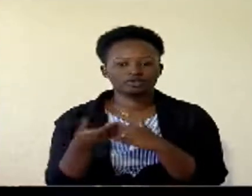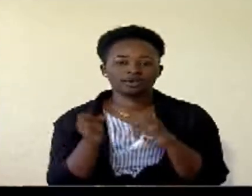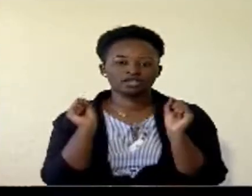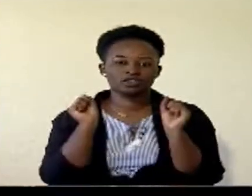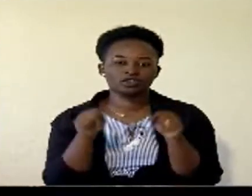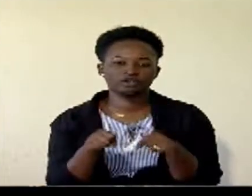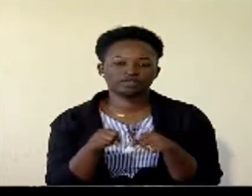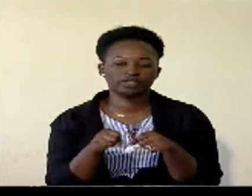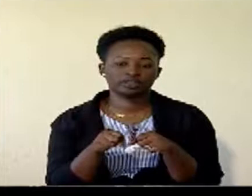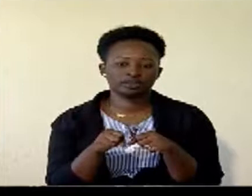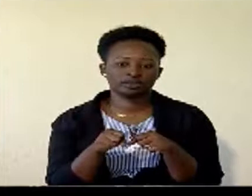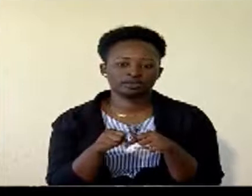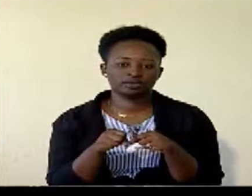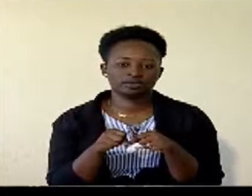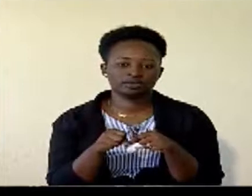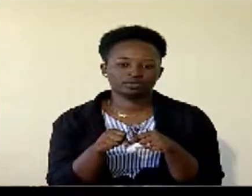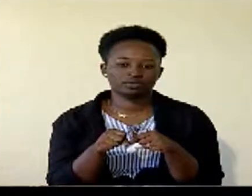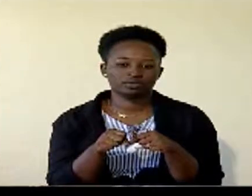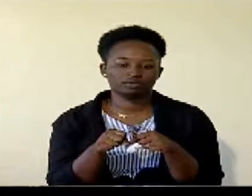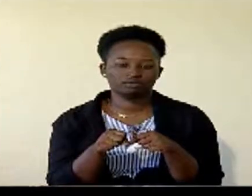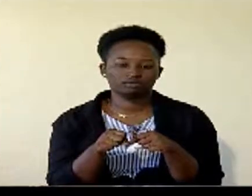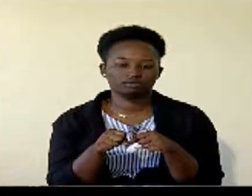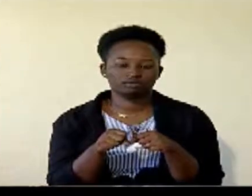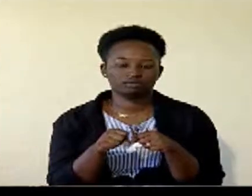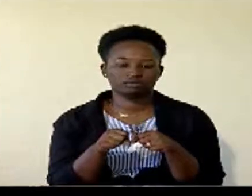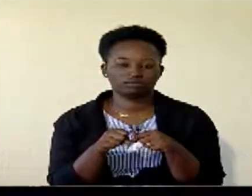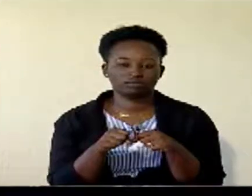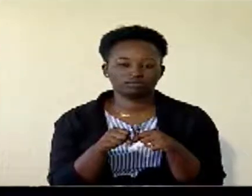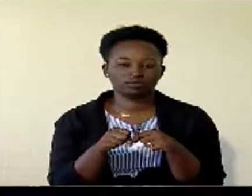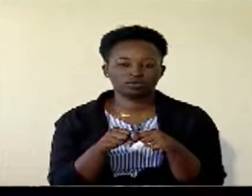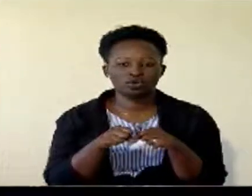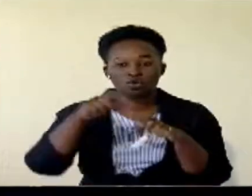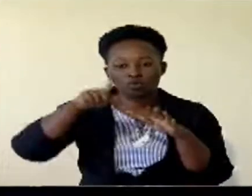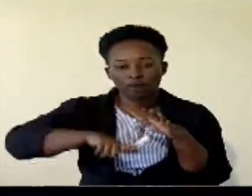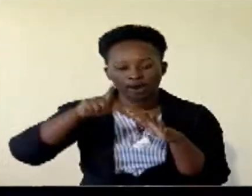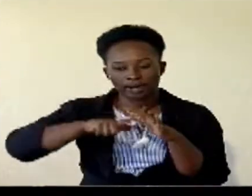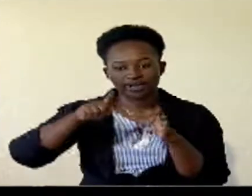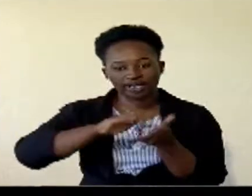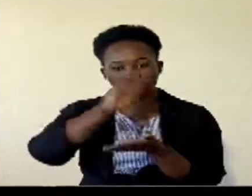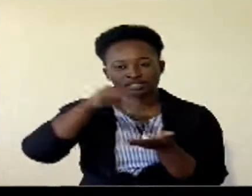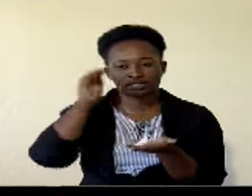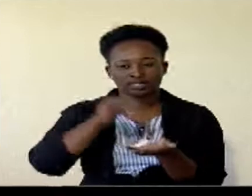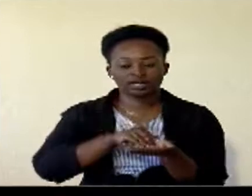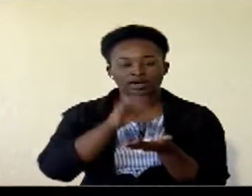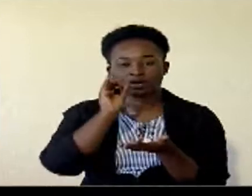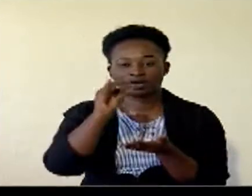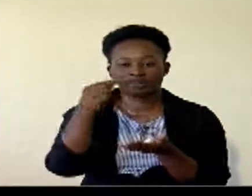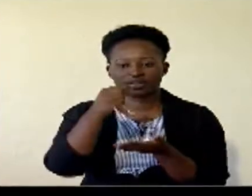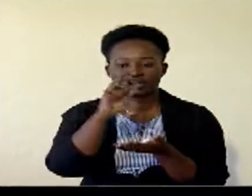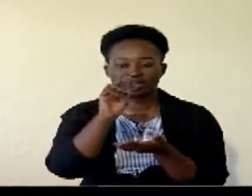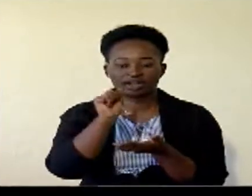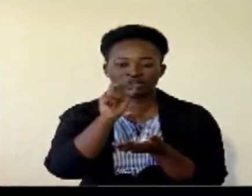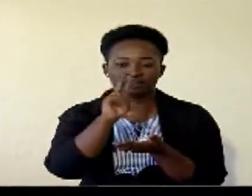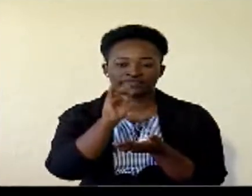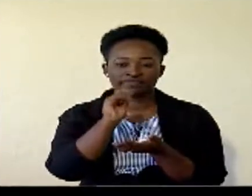to lower the center of gravity and